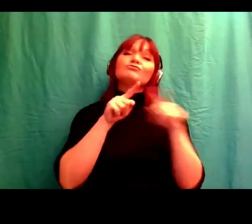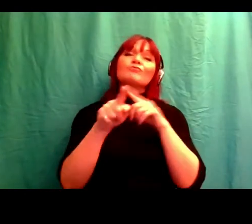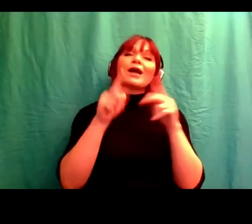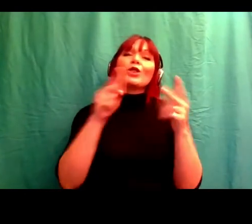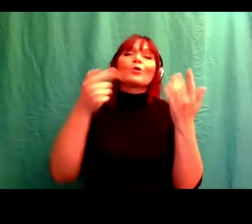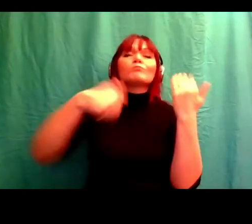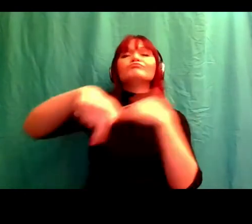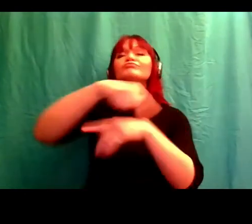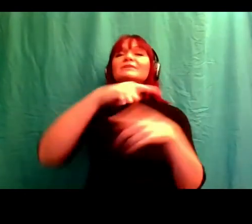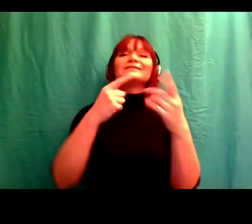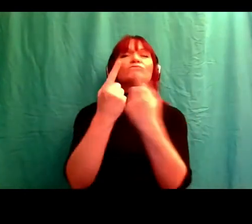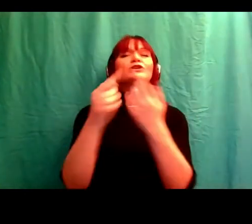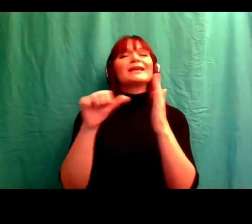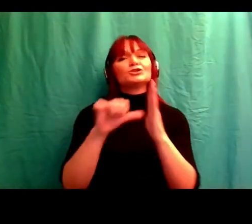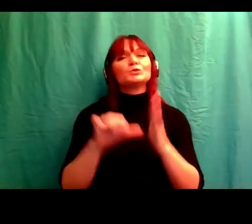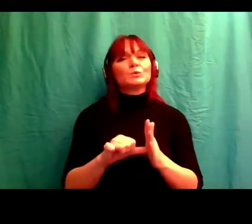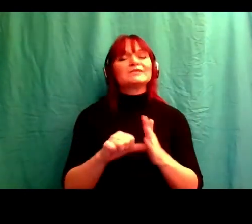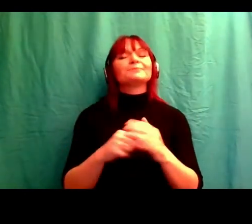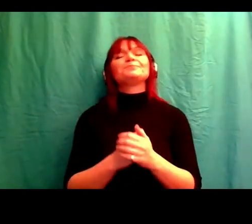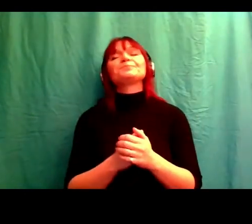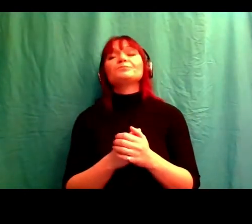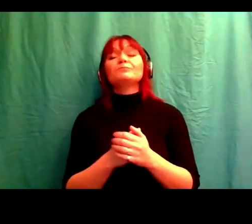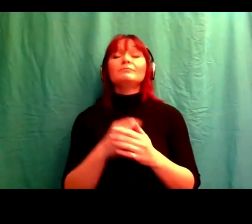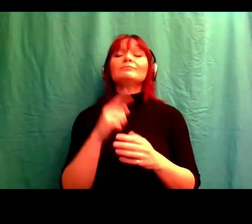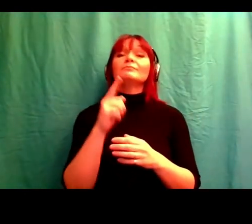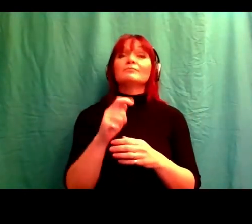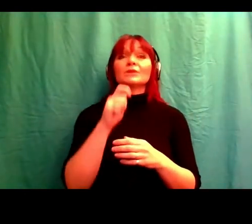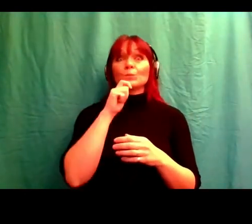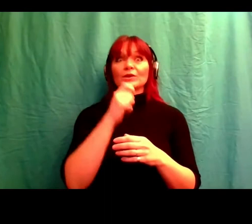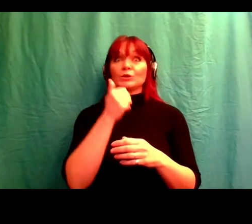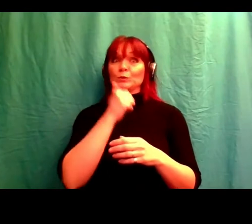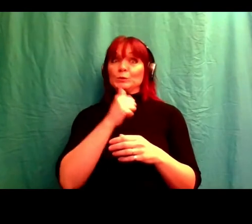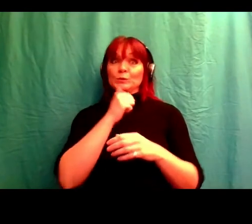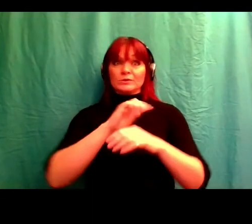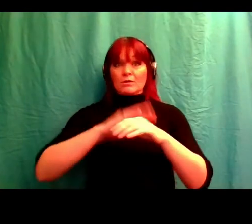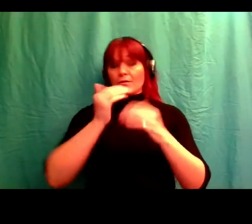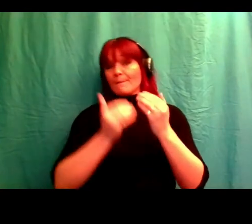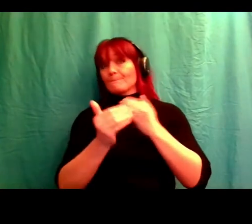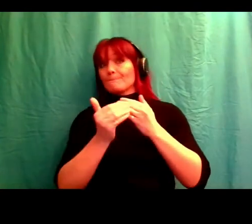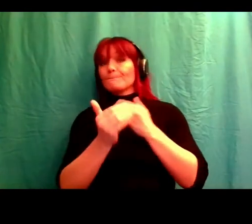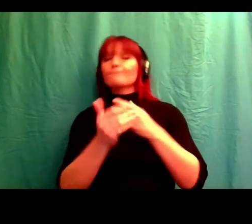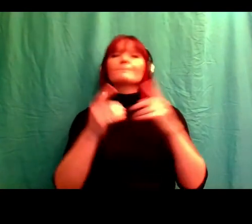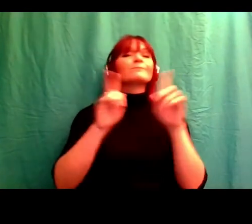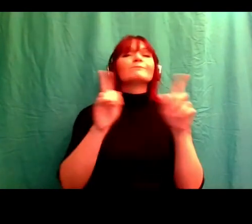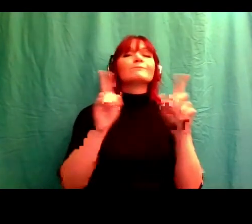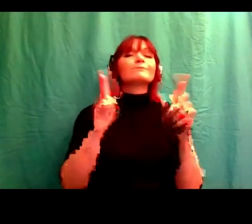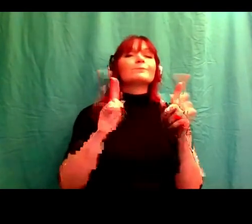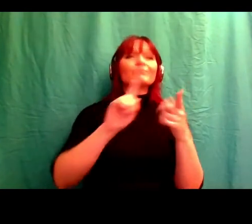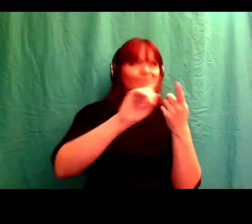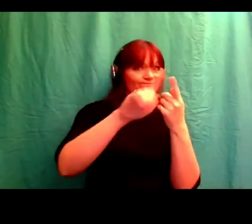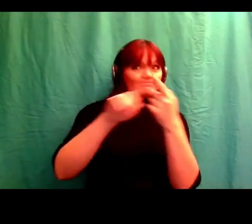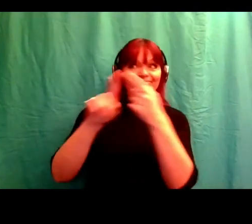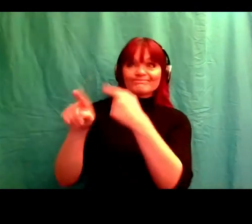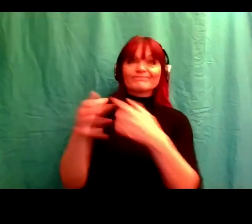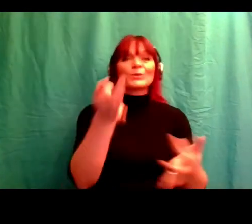during this event. We'll use most of the time that we've got to answer questions from you, our online audience. So you